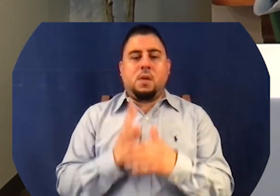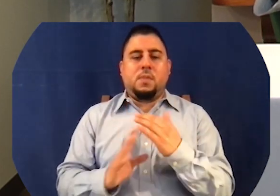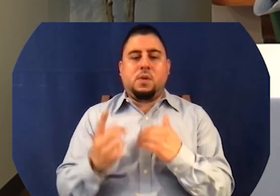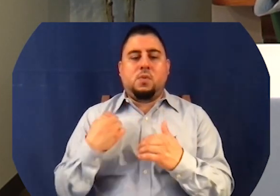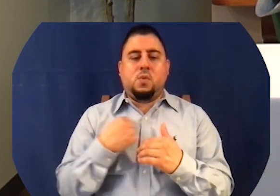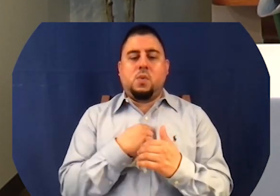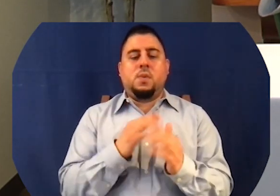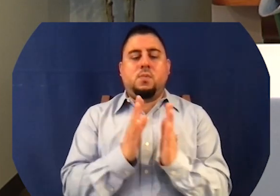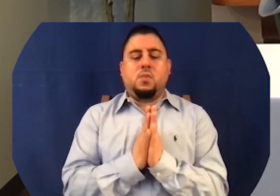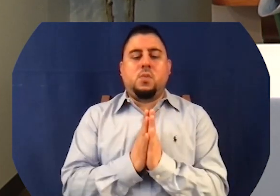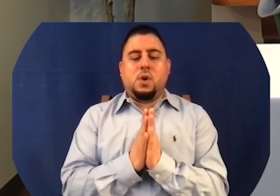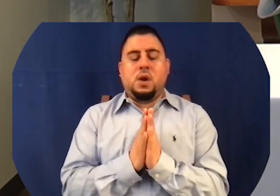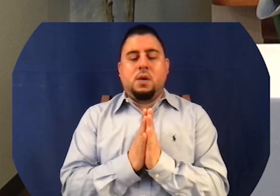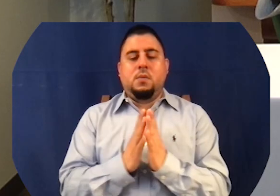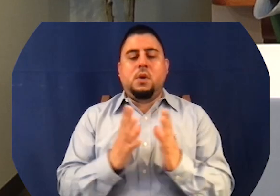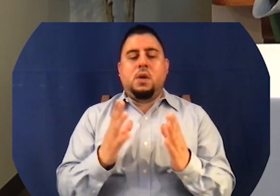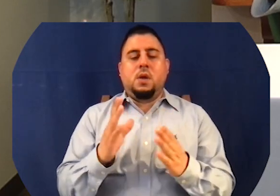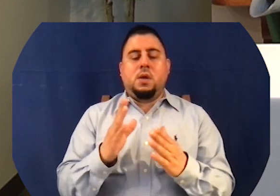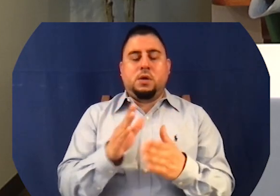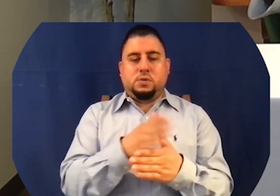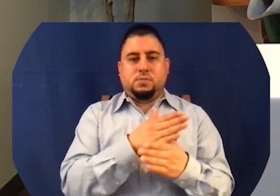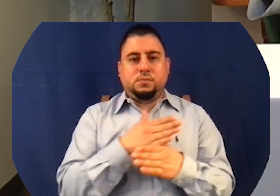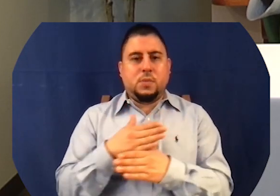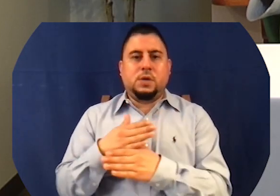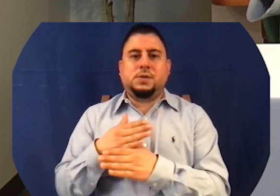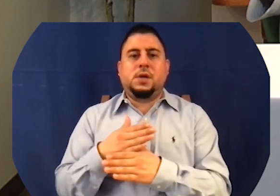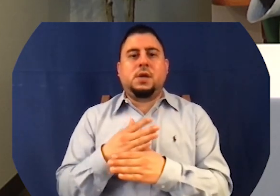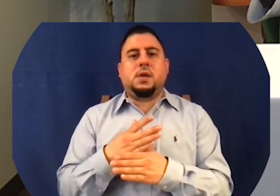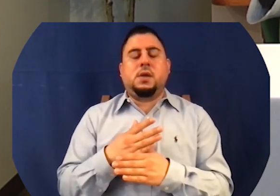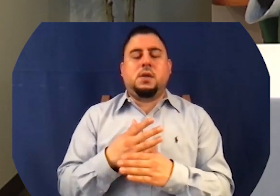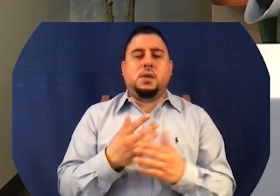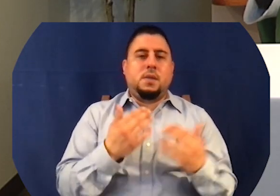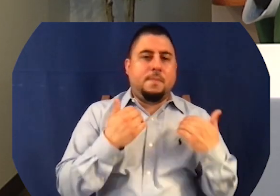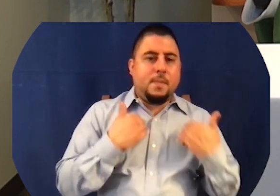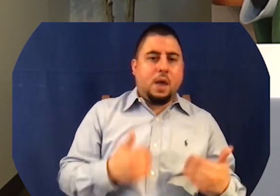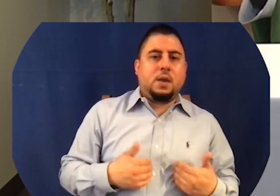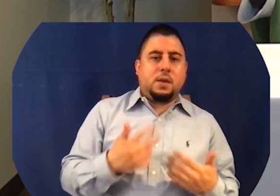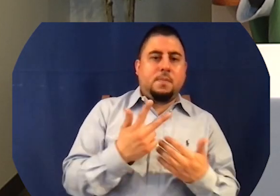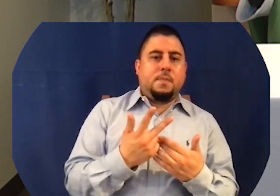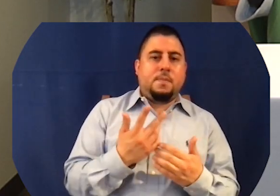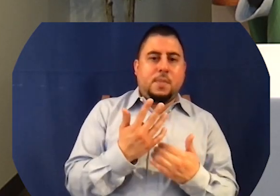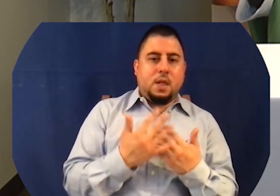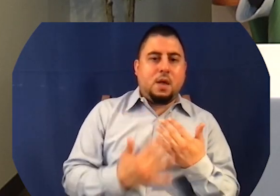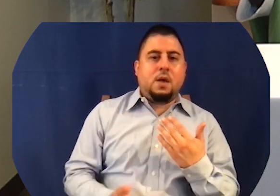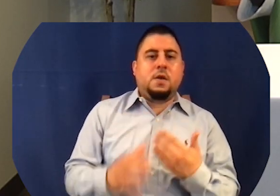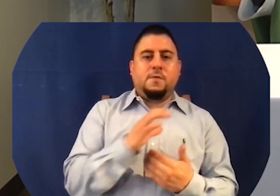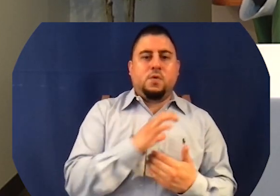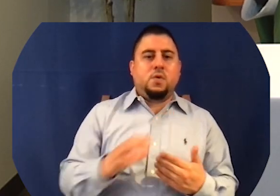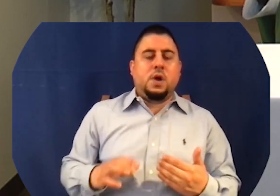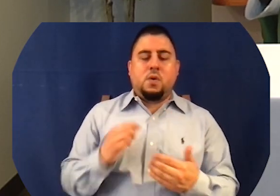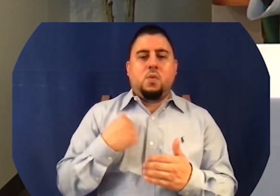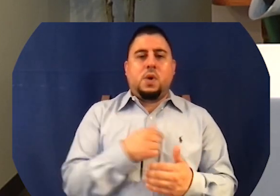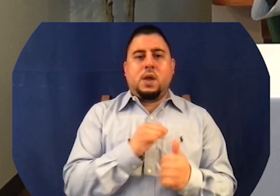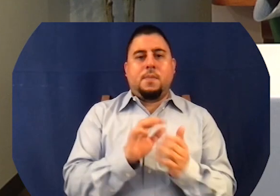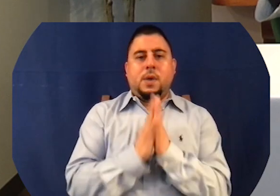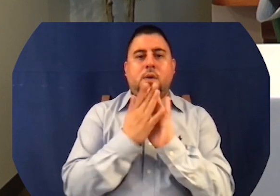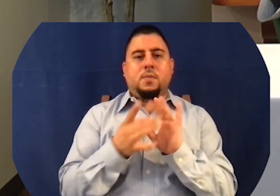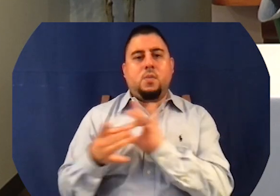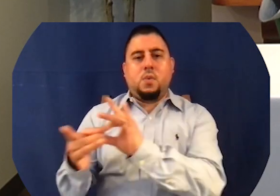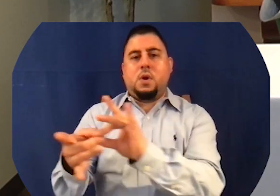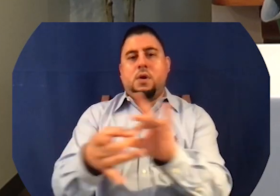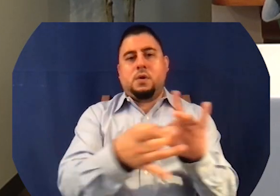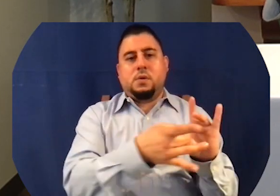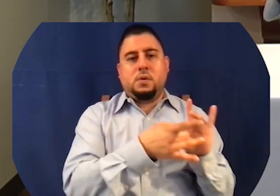Humbly we pray that partaking of the body and blood of Christ, we may be gathered into one by the Holy Spirit.